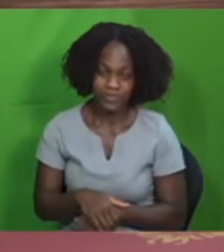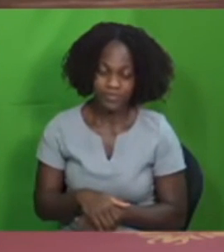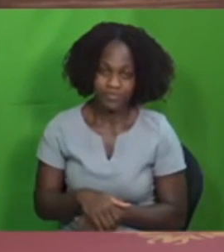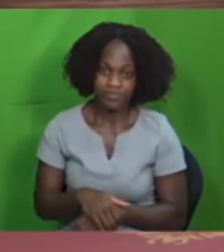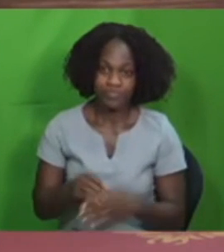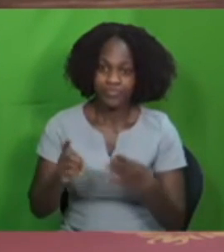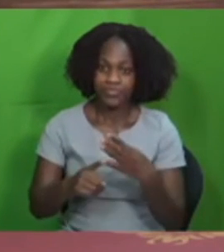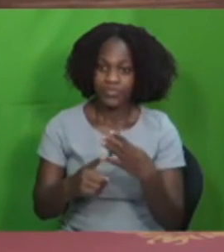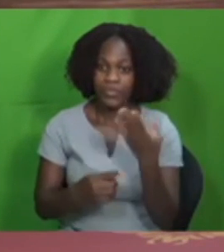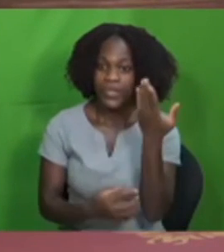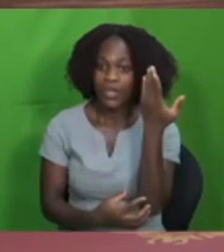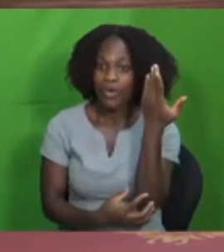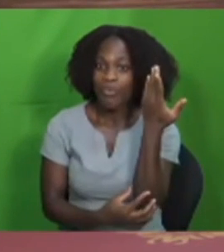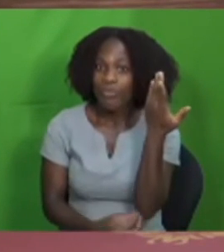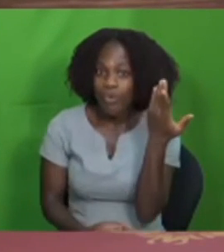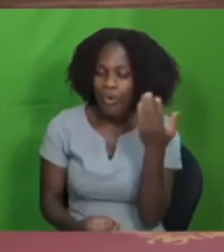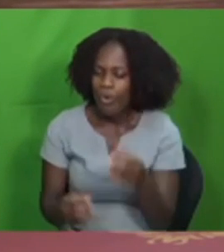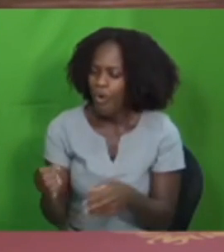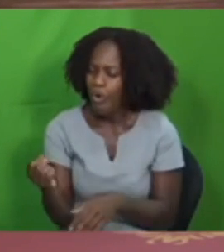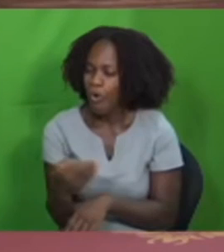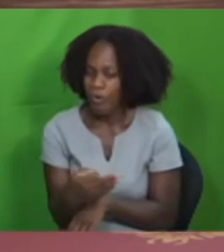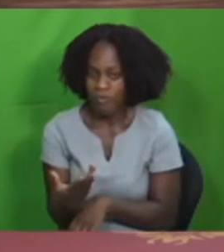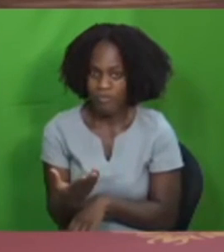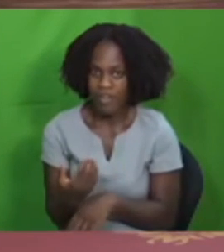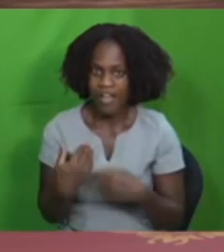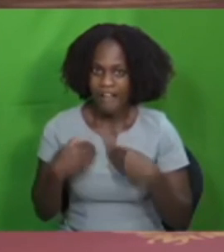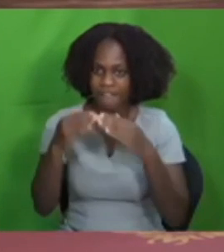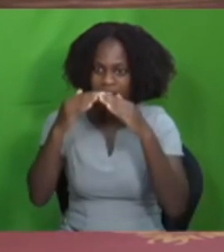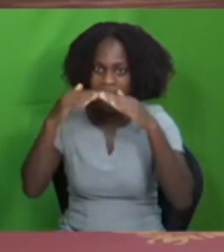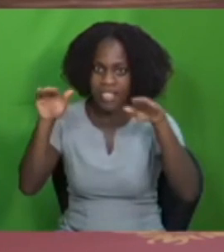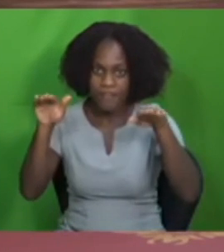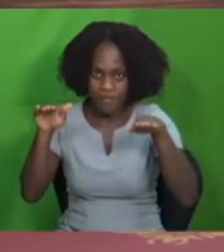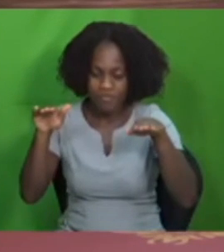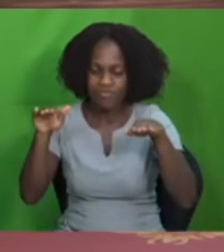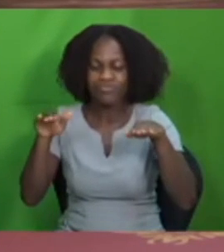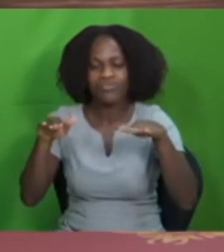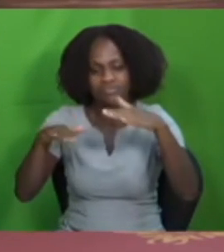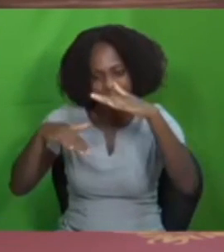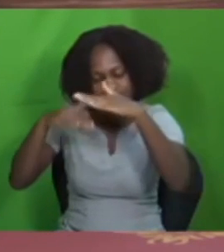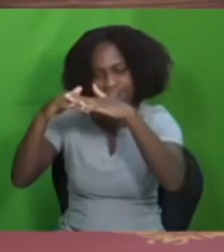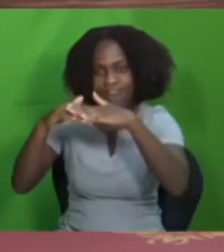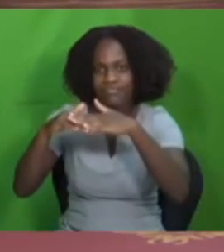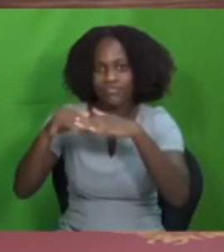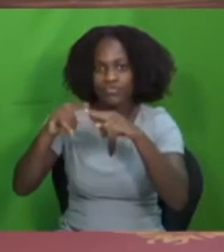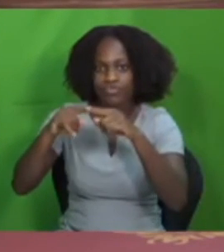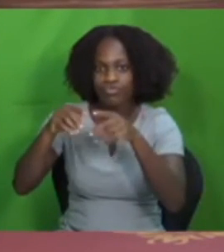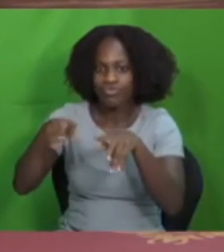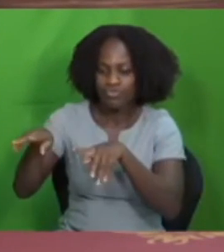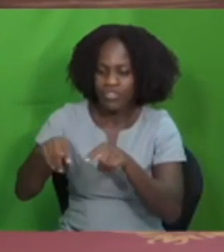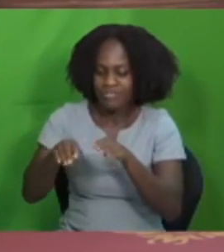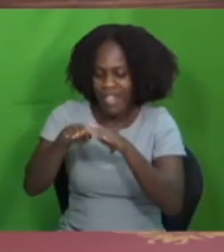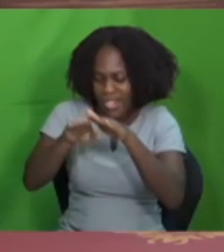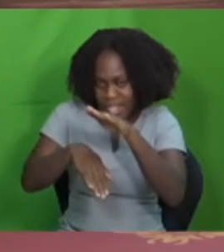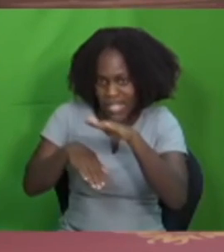finally, the poor have been taken out of it, with a threshold implemented so that those who transfer less than 100 Ghana